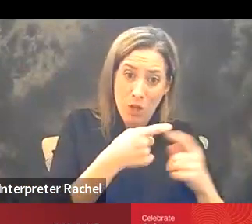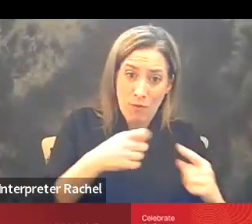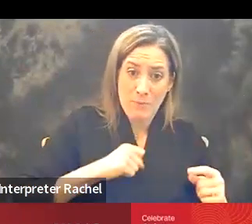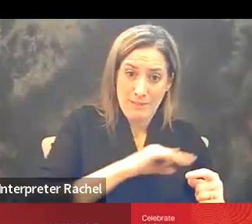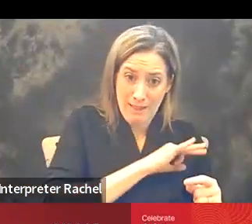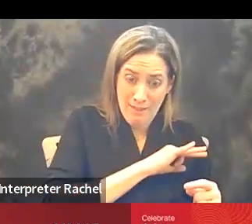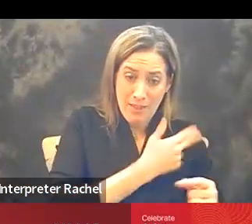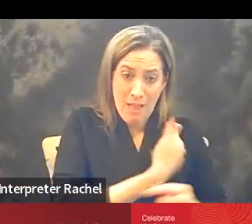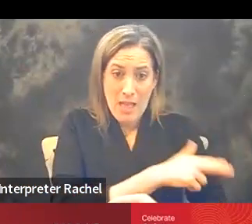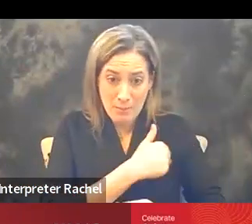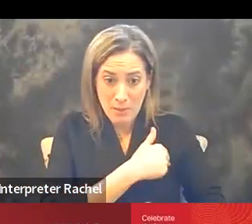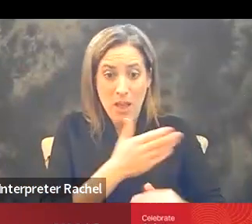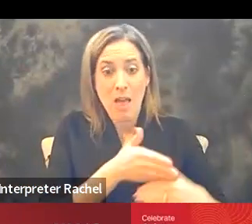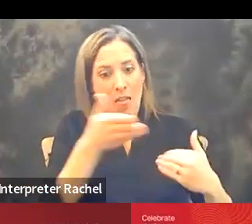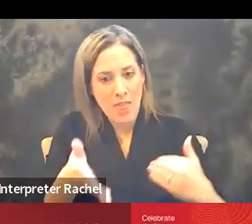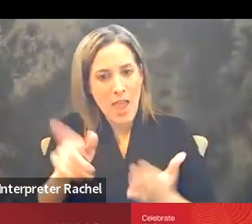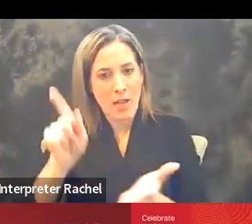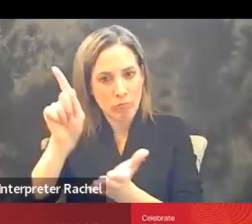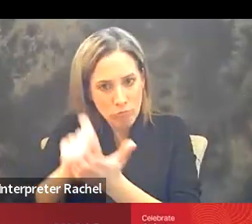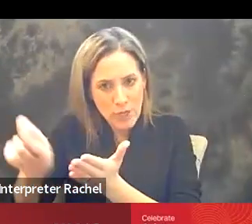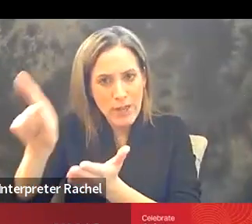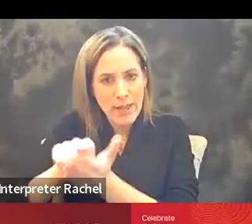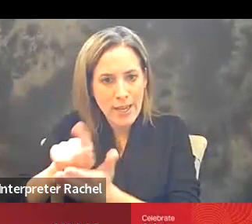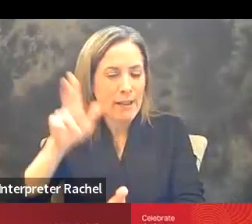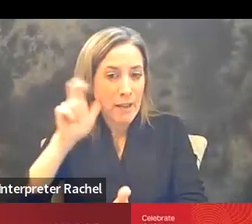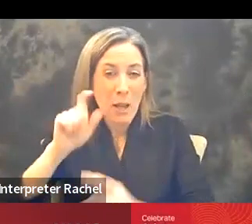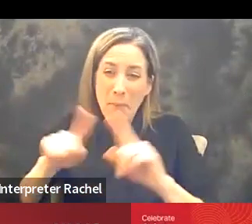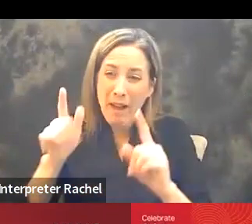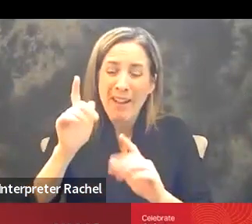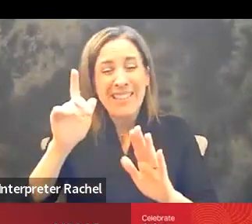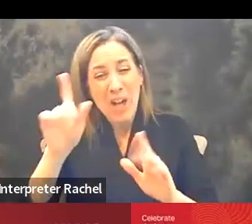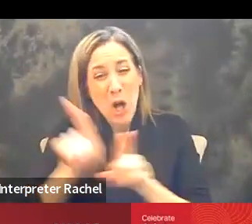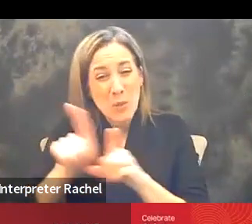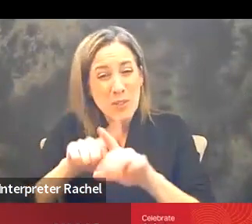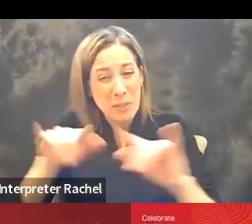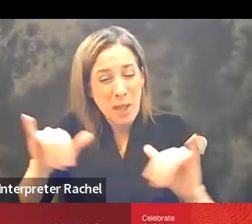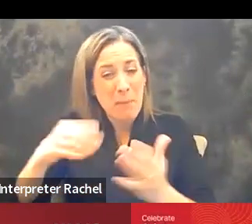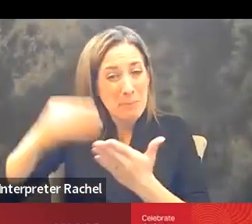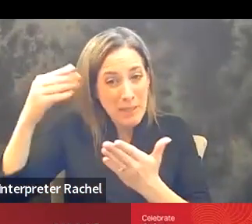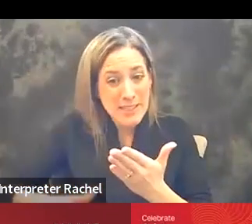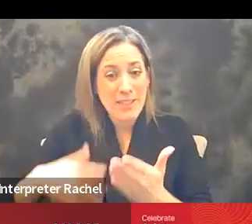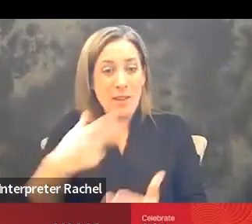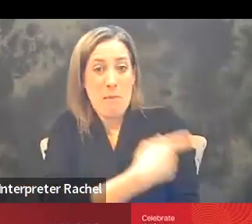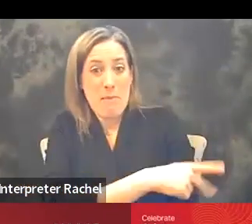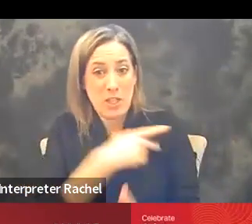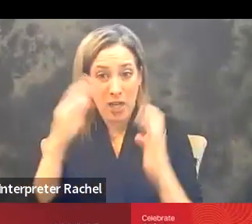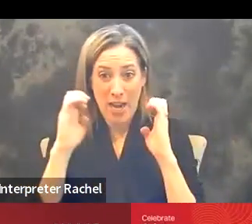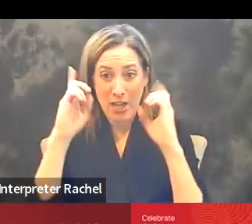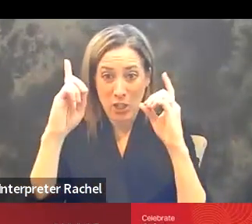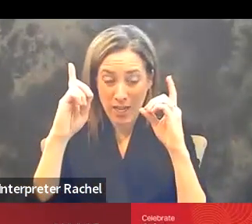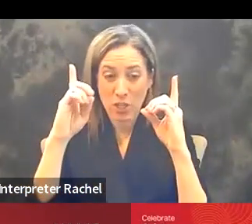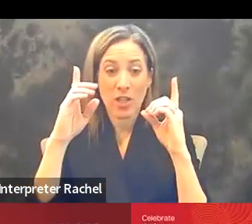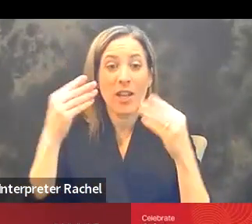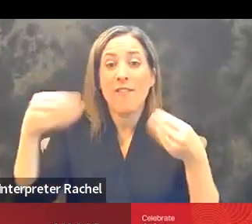But it's also, if we're being practical, it's also very expensive. So a lot of your patient education vendors